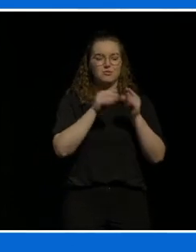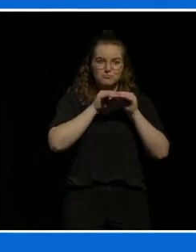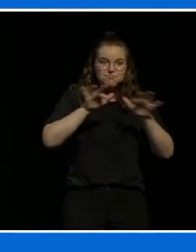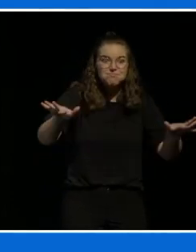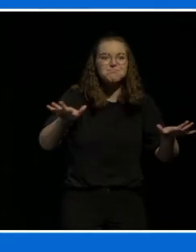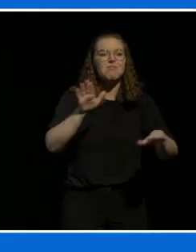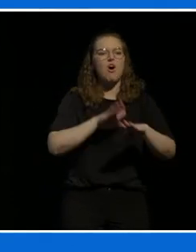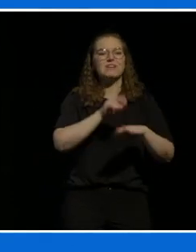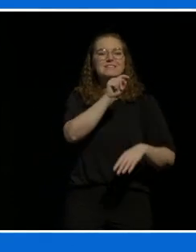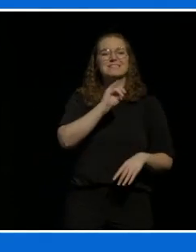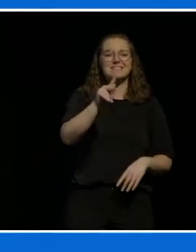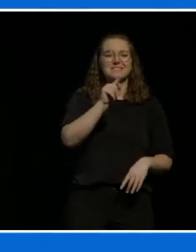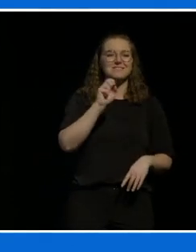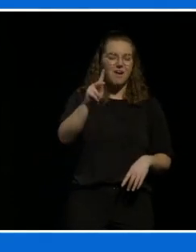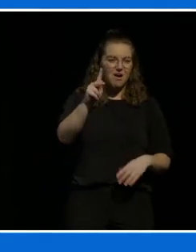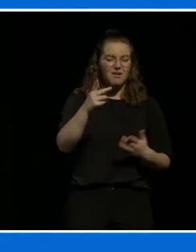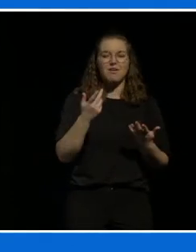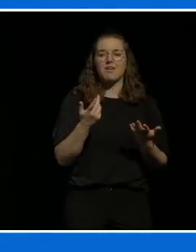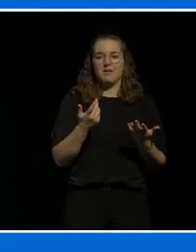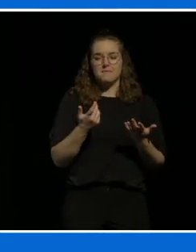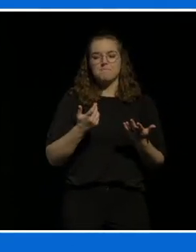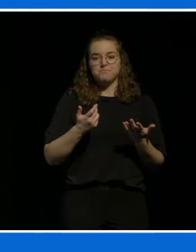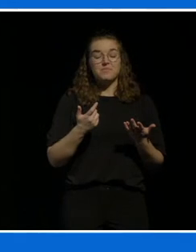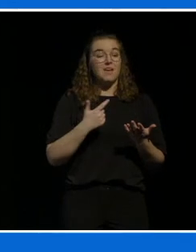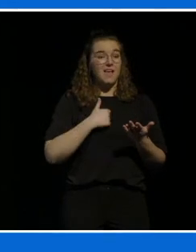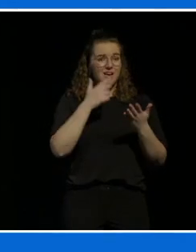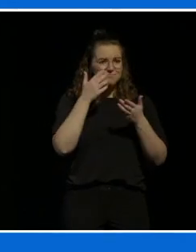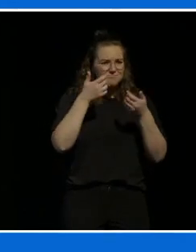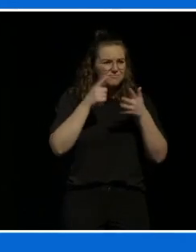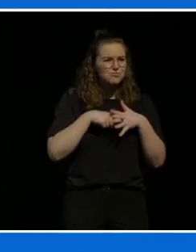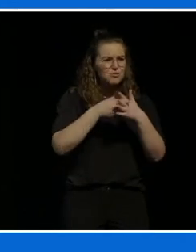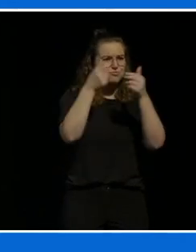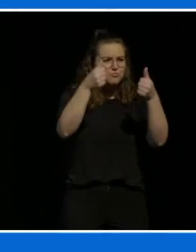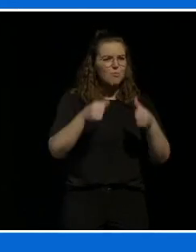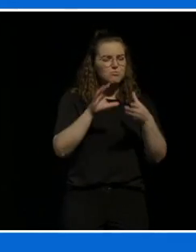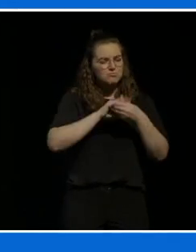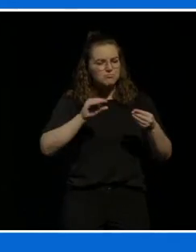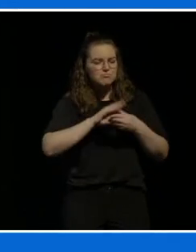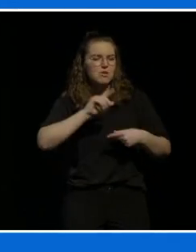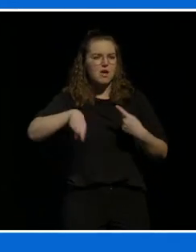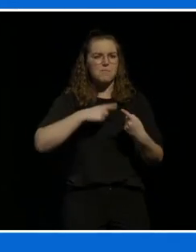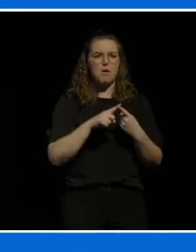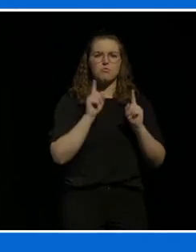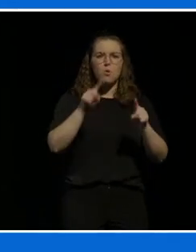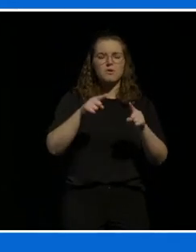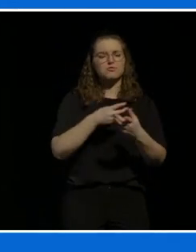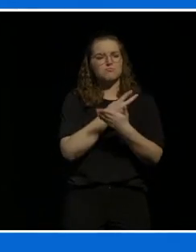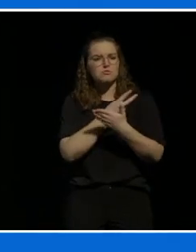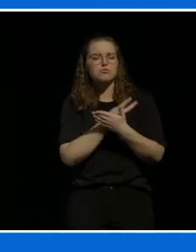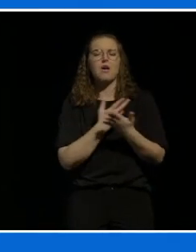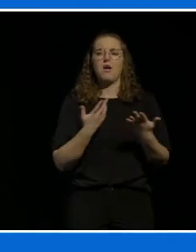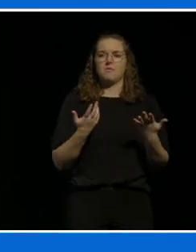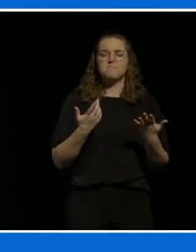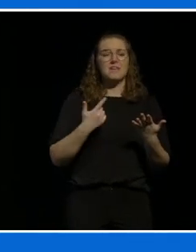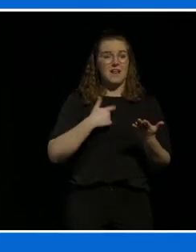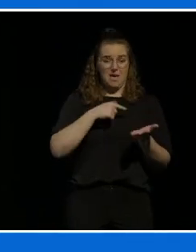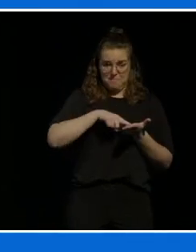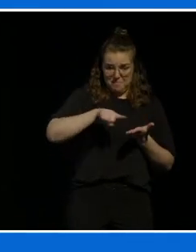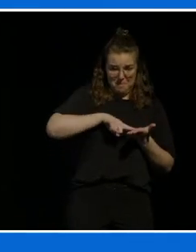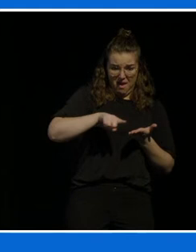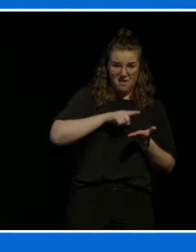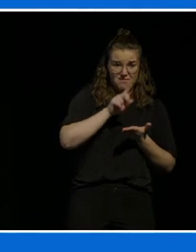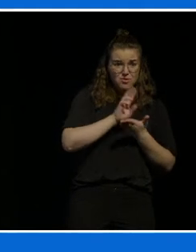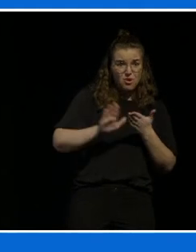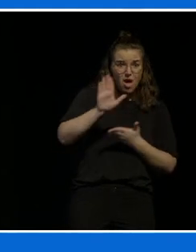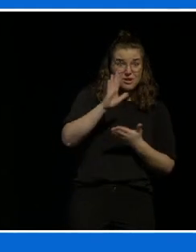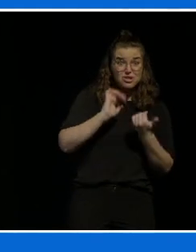by talking about my journey going to an undergrad, an Ivy League institution, how I paid my own way through college with scholarships. And so scholarships